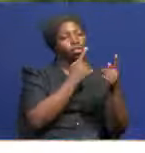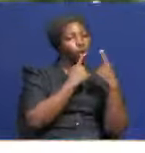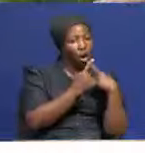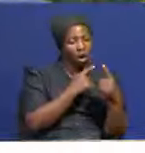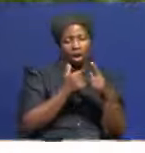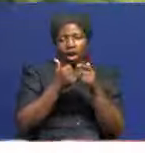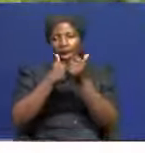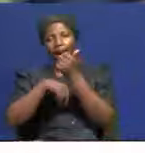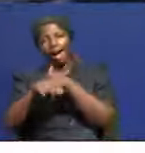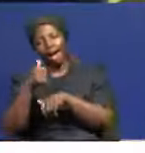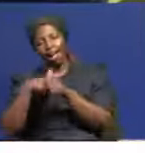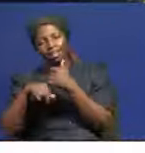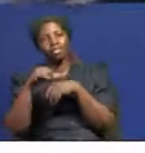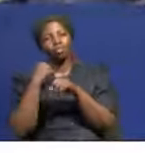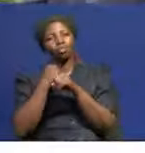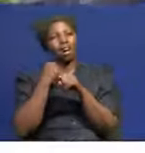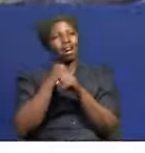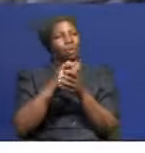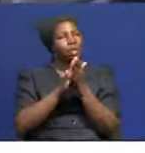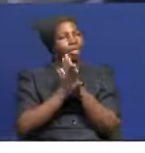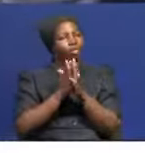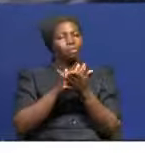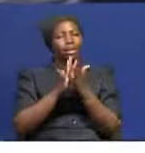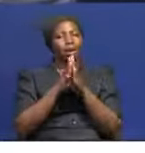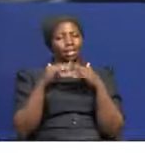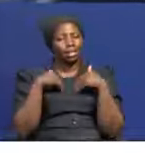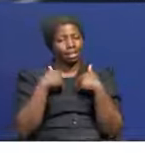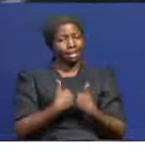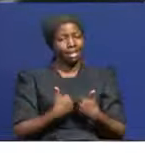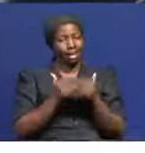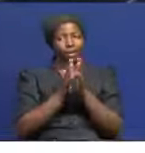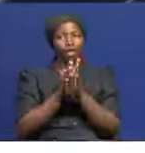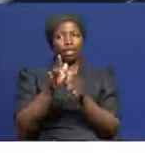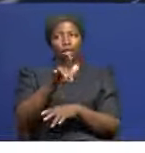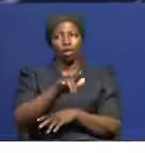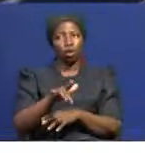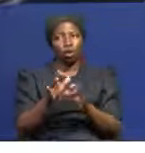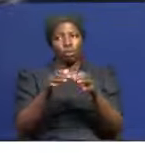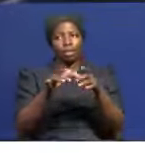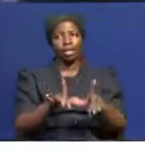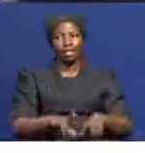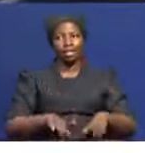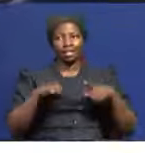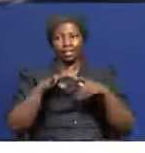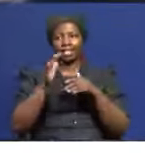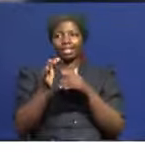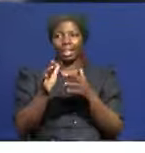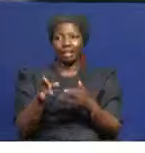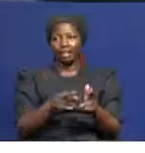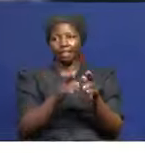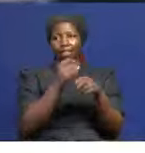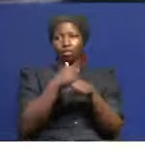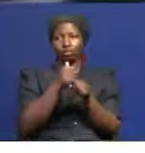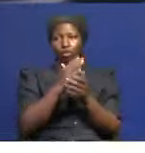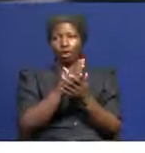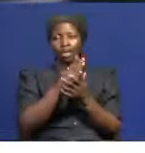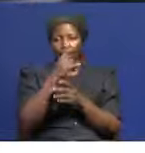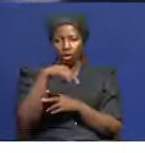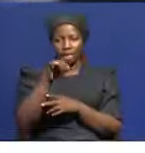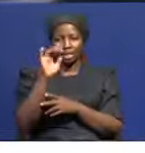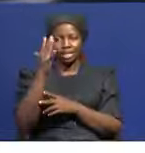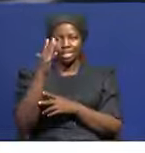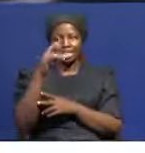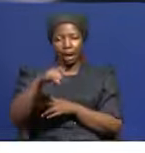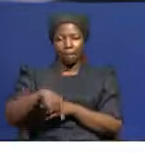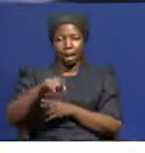work tirelessly with the local community living around Nairobi River to ensure the right species of trees are planted.